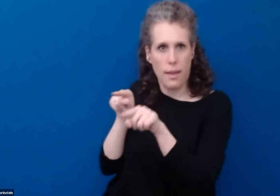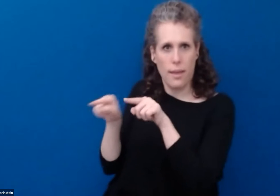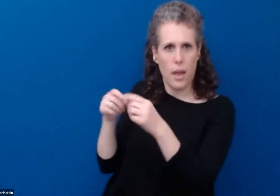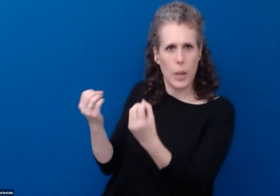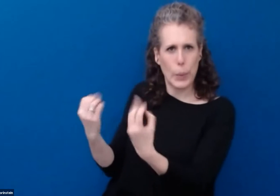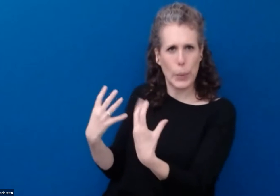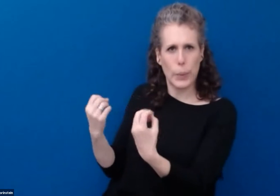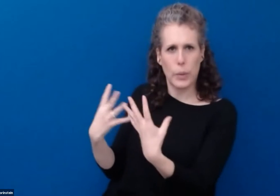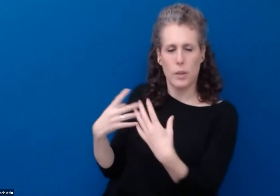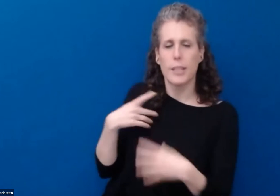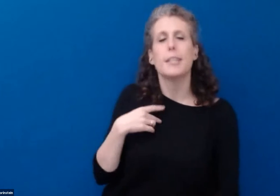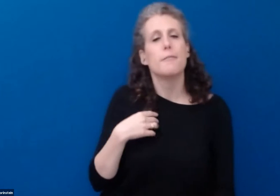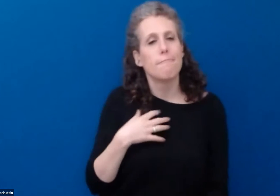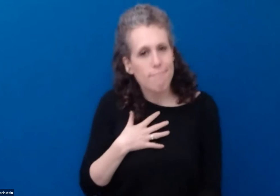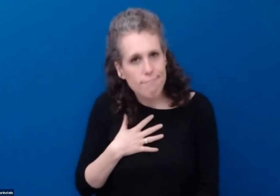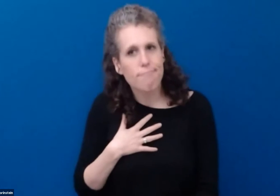very often